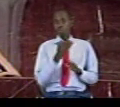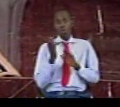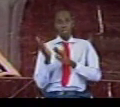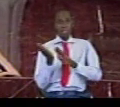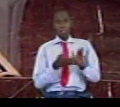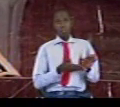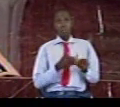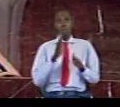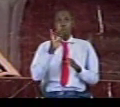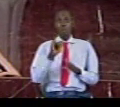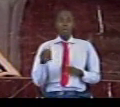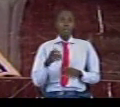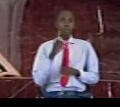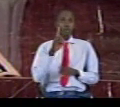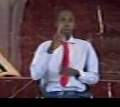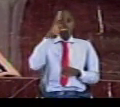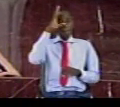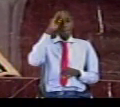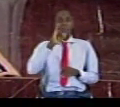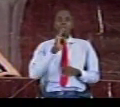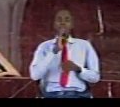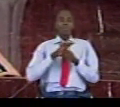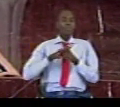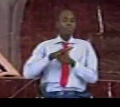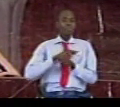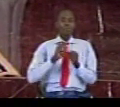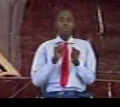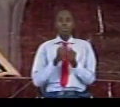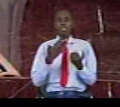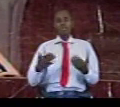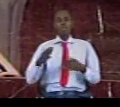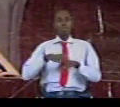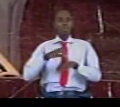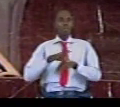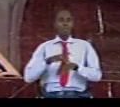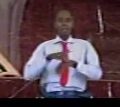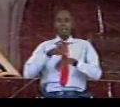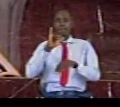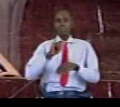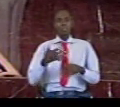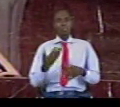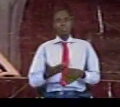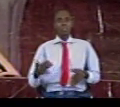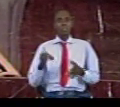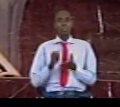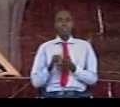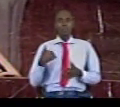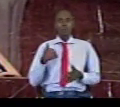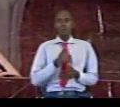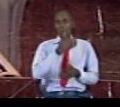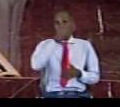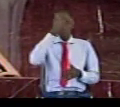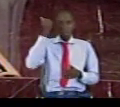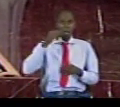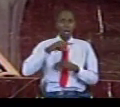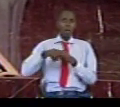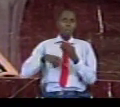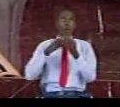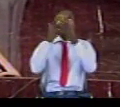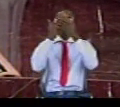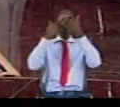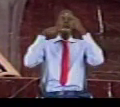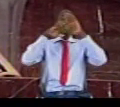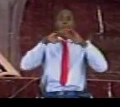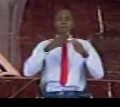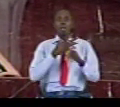so occupied with things on earth, earthly things, that we forget about heaven and